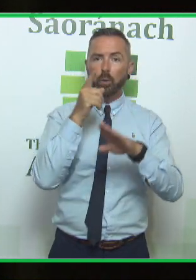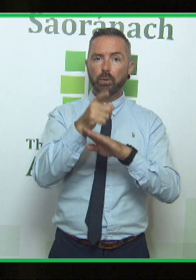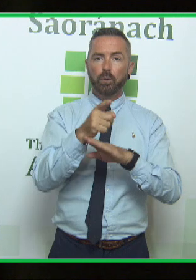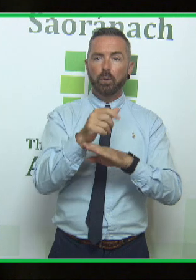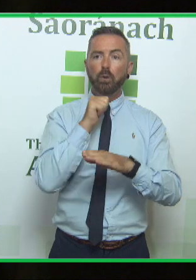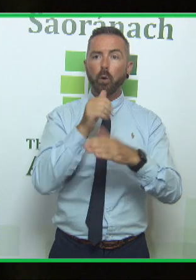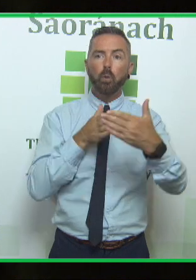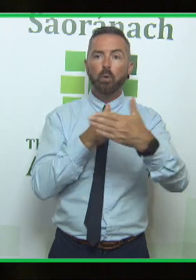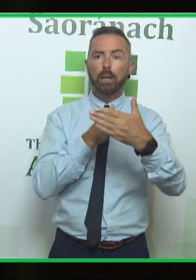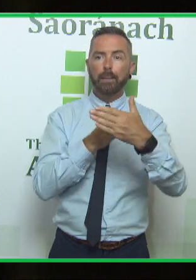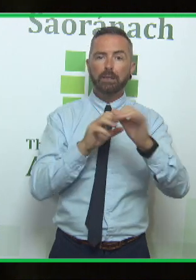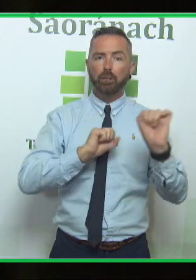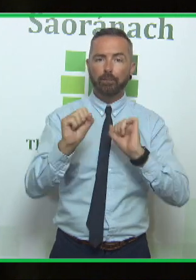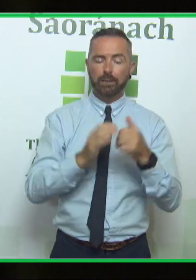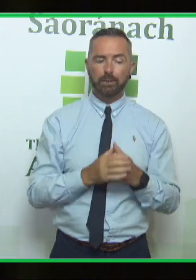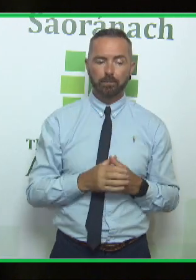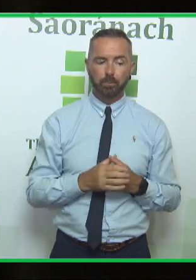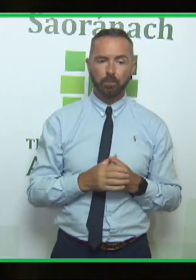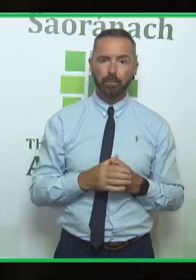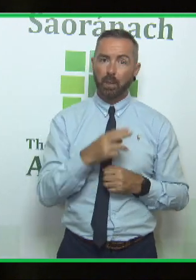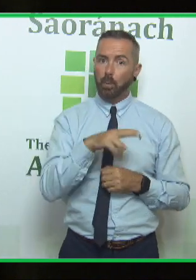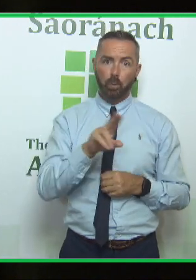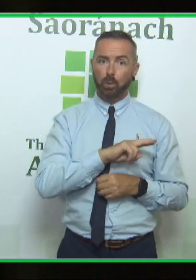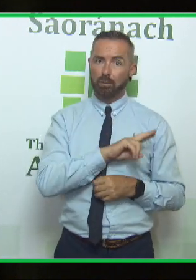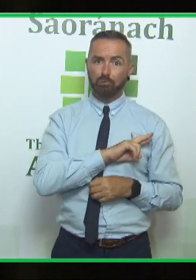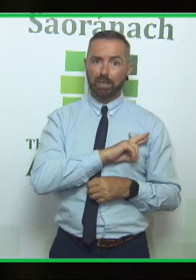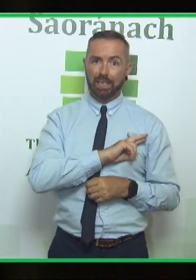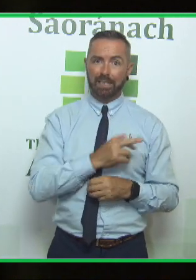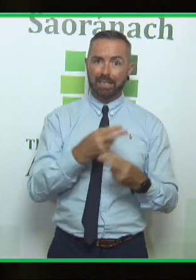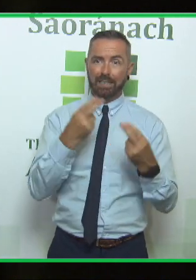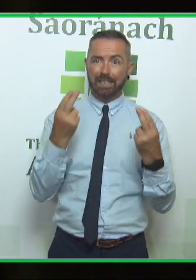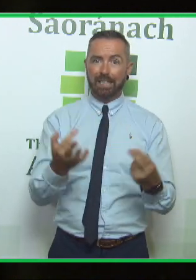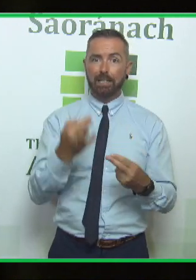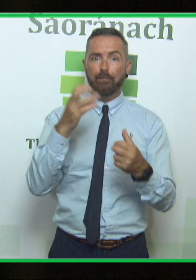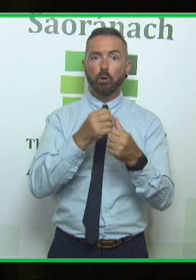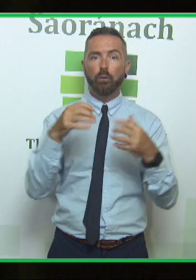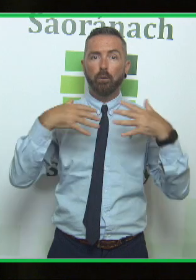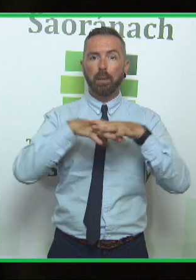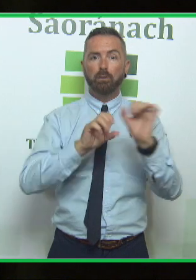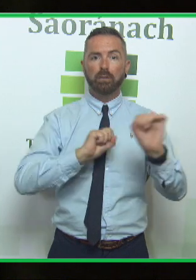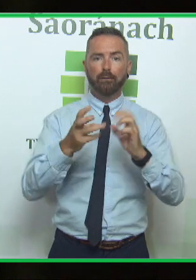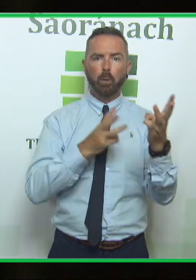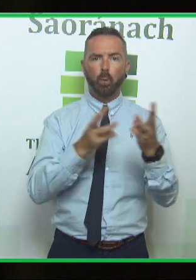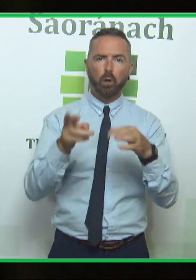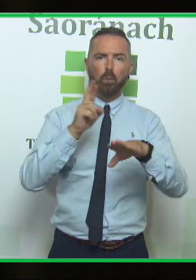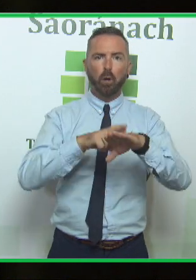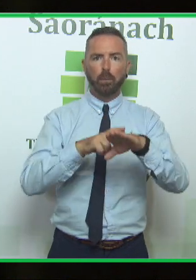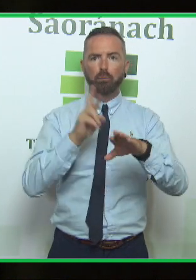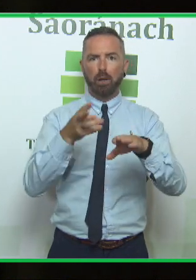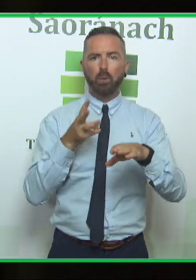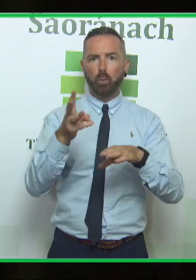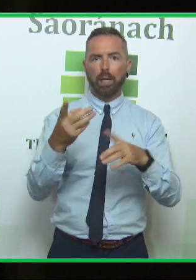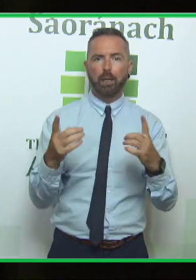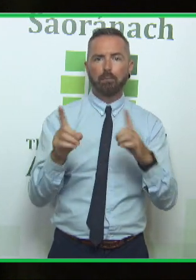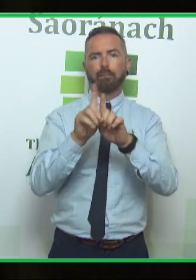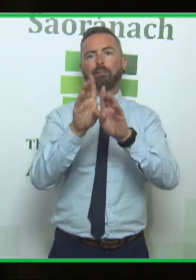services, and we probably wouldn't be needed if other more mainstream services were actually working with clients